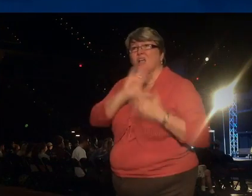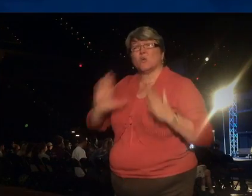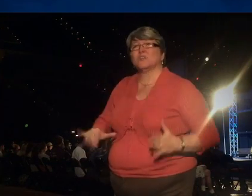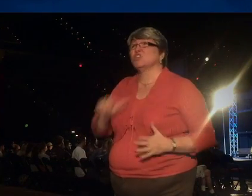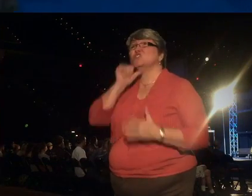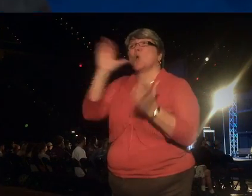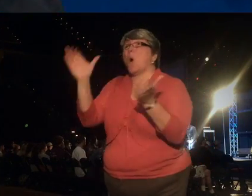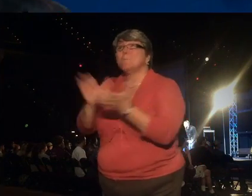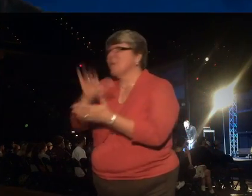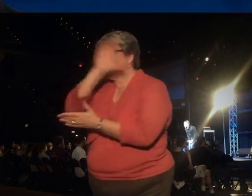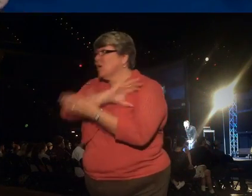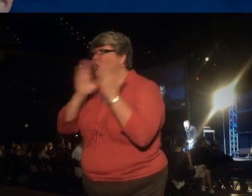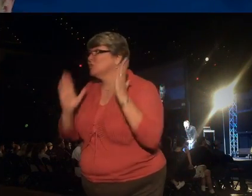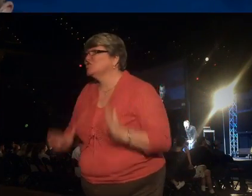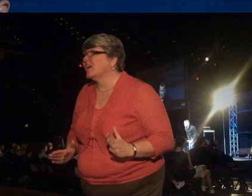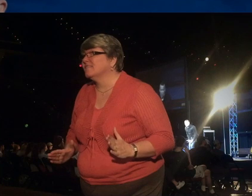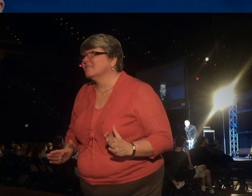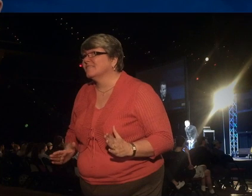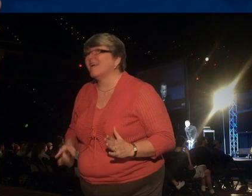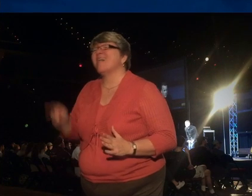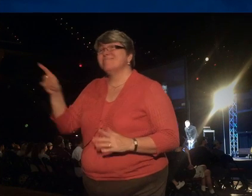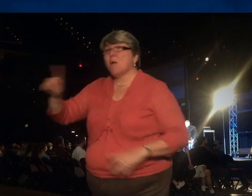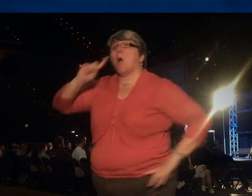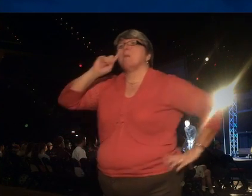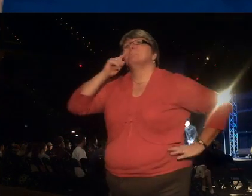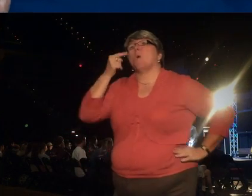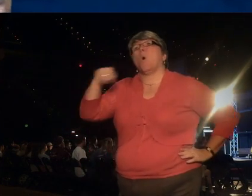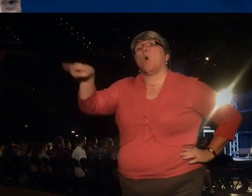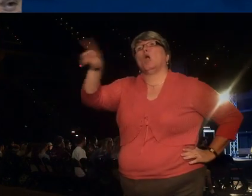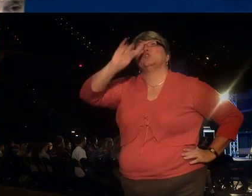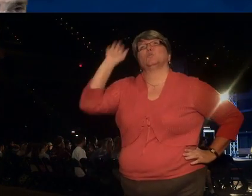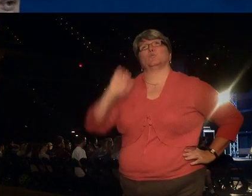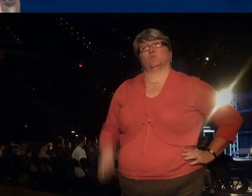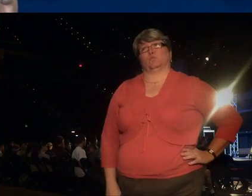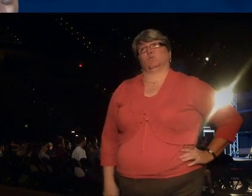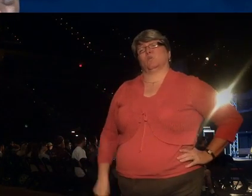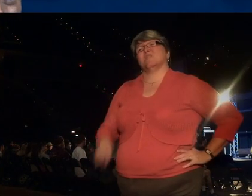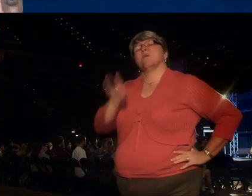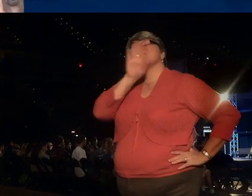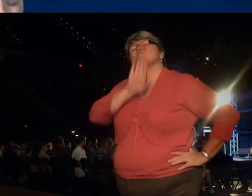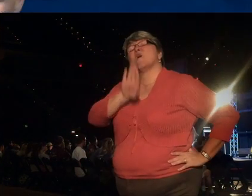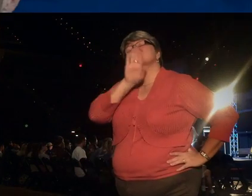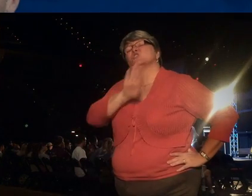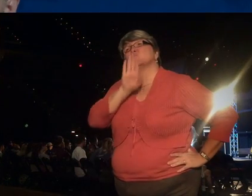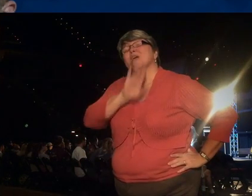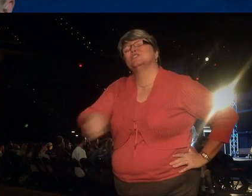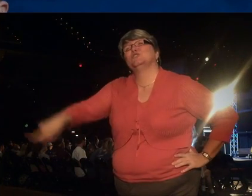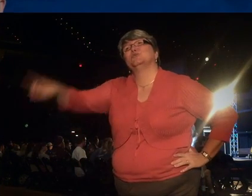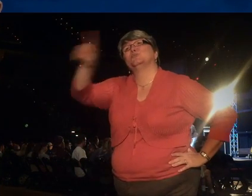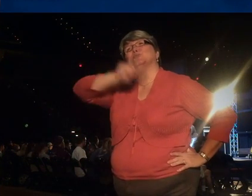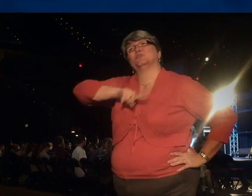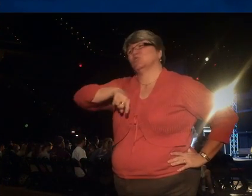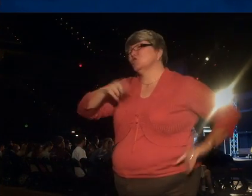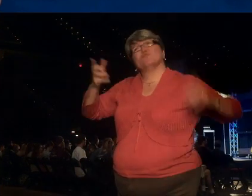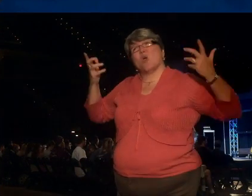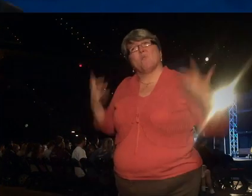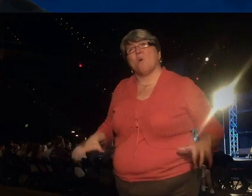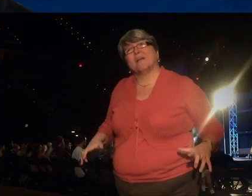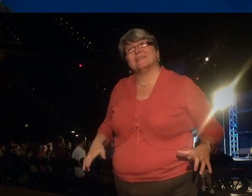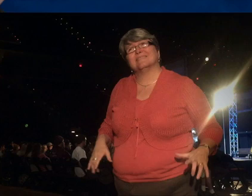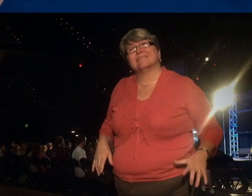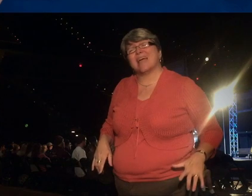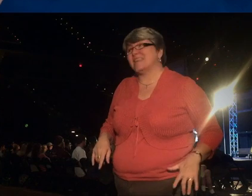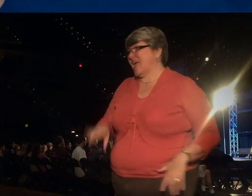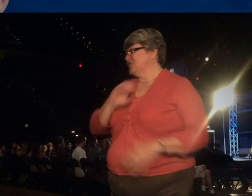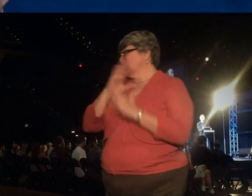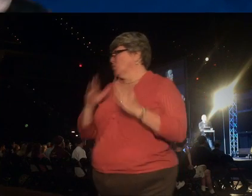a Christian. They'll bore you to tears. They'll frustrate the heck out of you. You don't want it. And as a